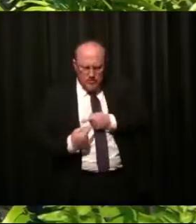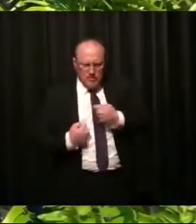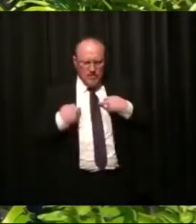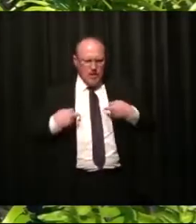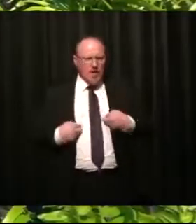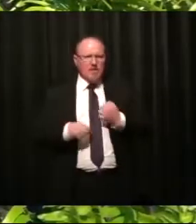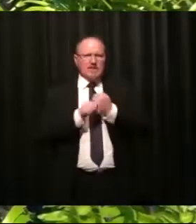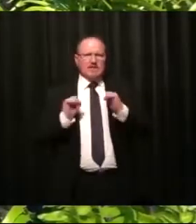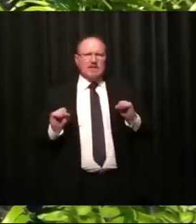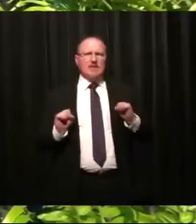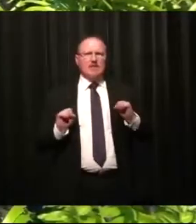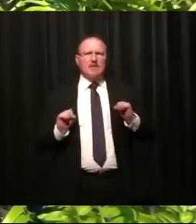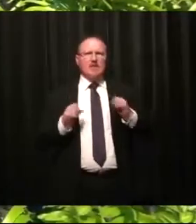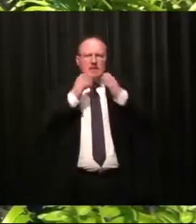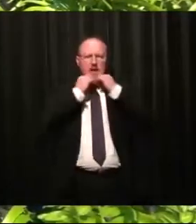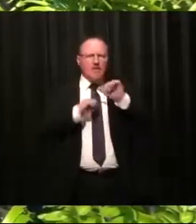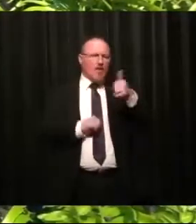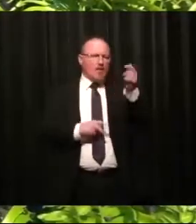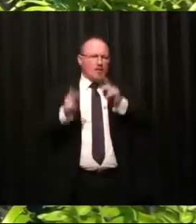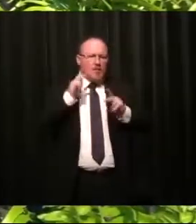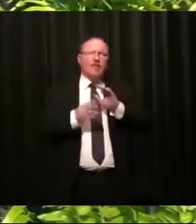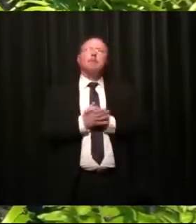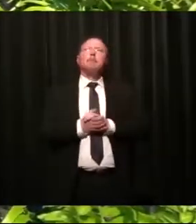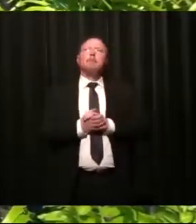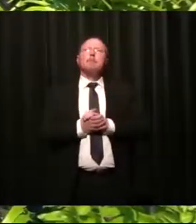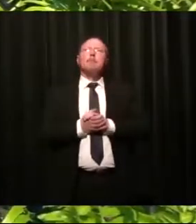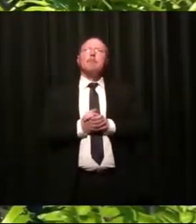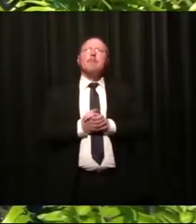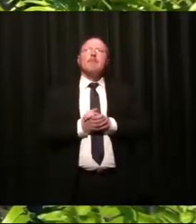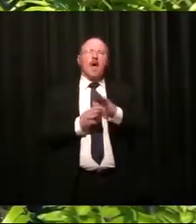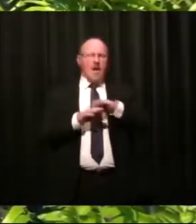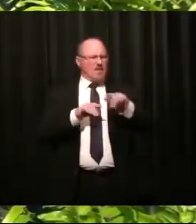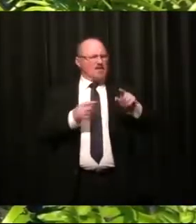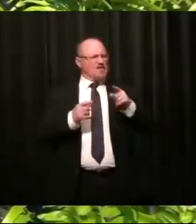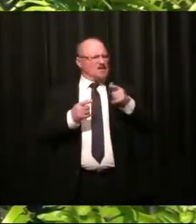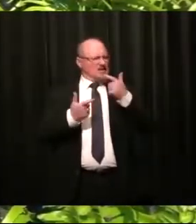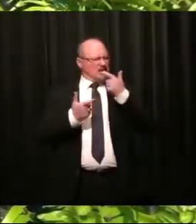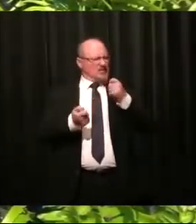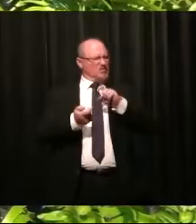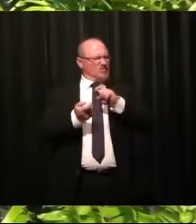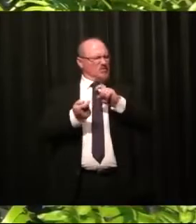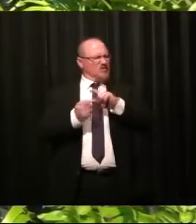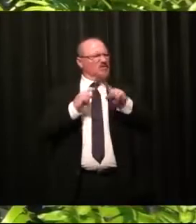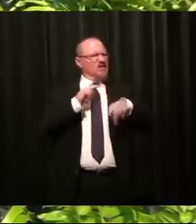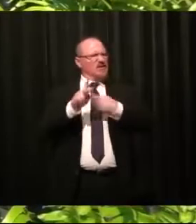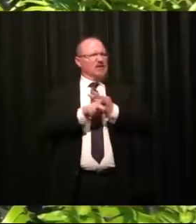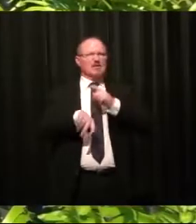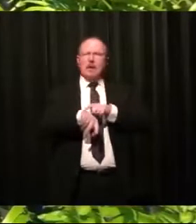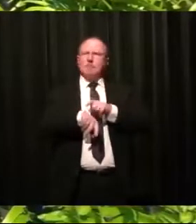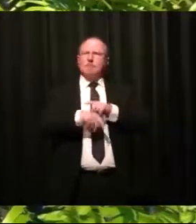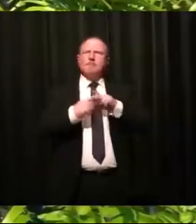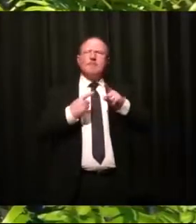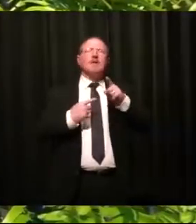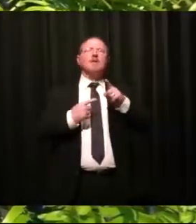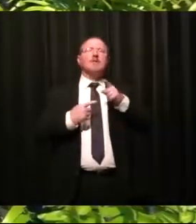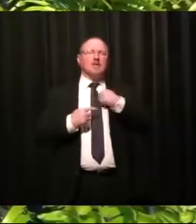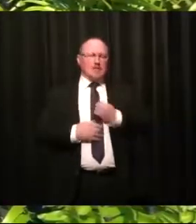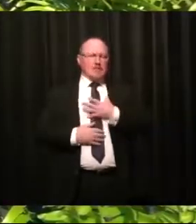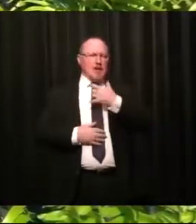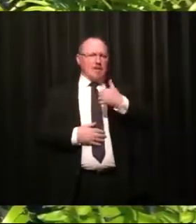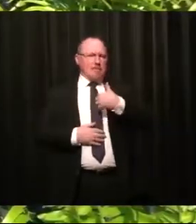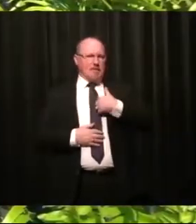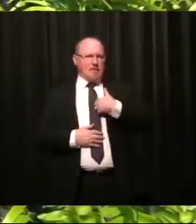struggles regarding health and safety and caring for others. In this unprecedented time in American history, you persevered